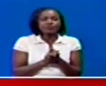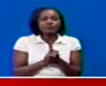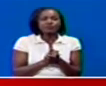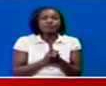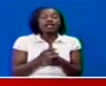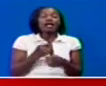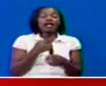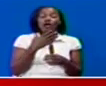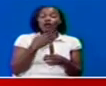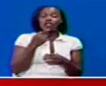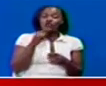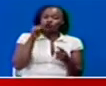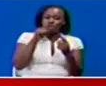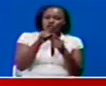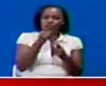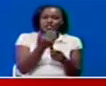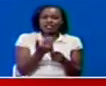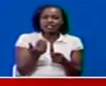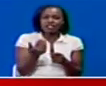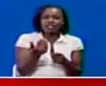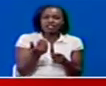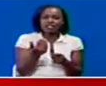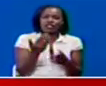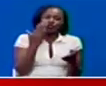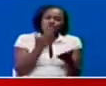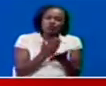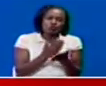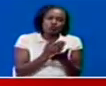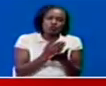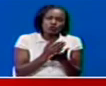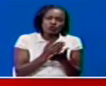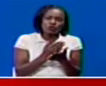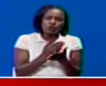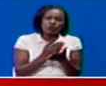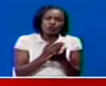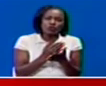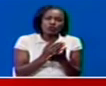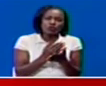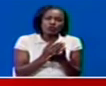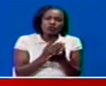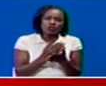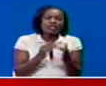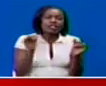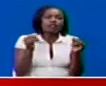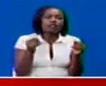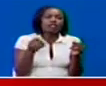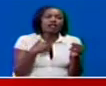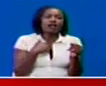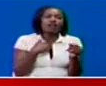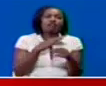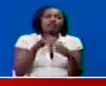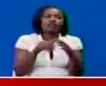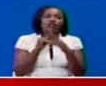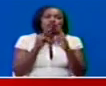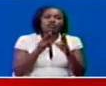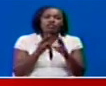I want to point out one thing. Two schools that I need to point out. The media will get the whole report and they will